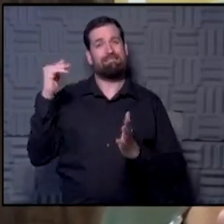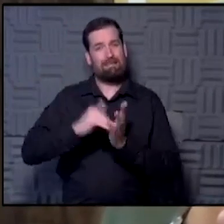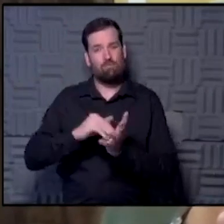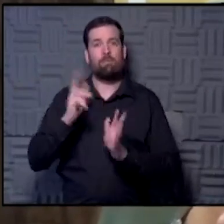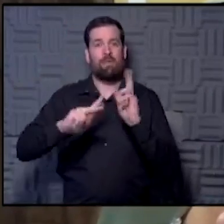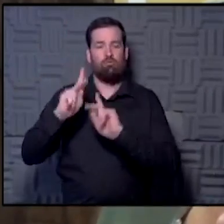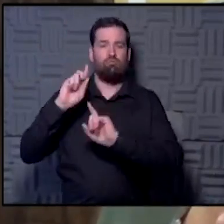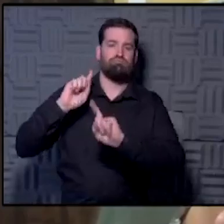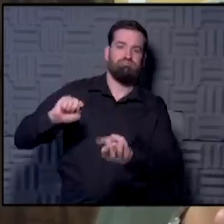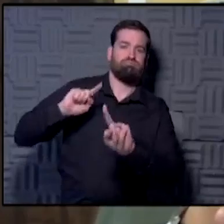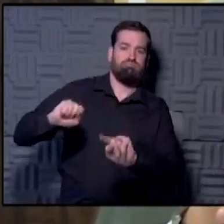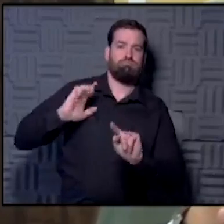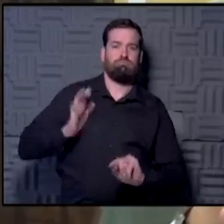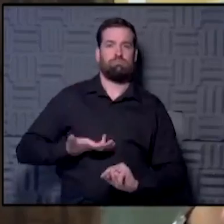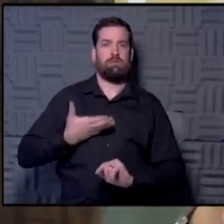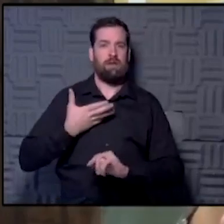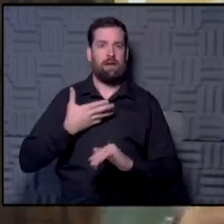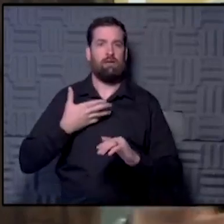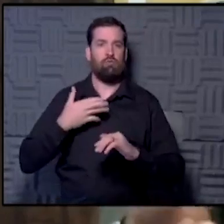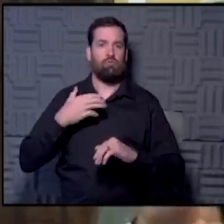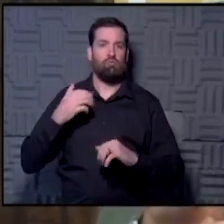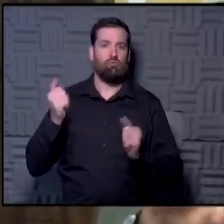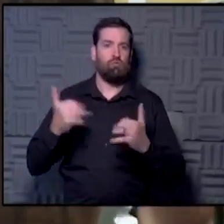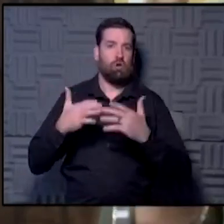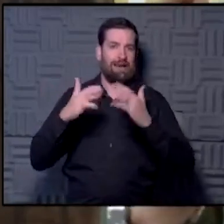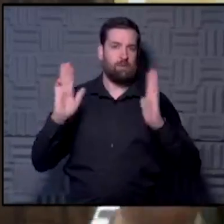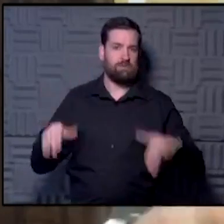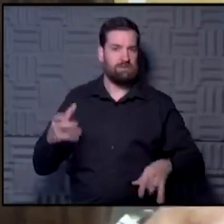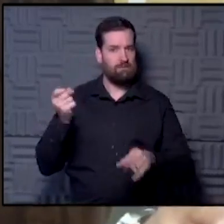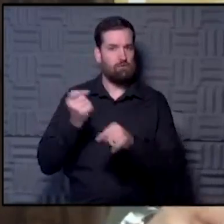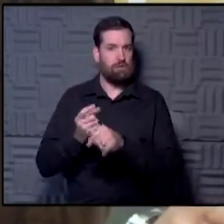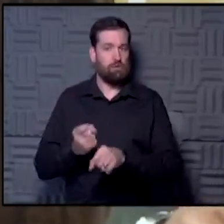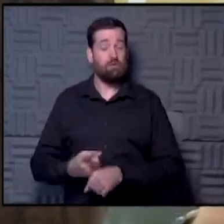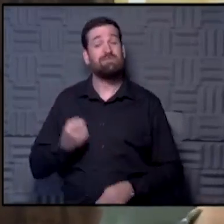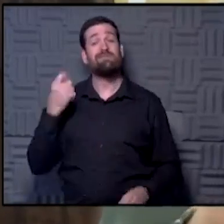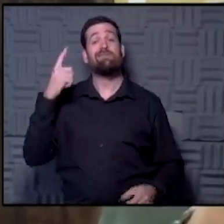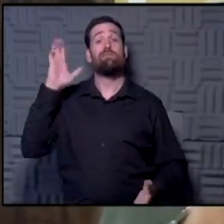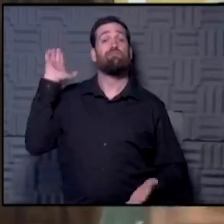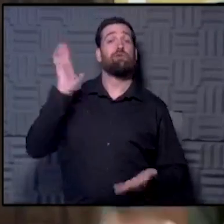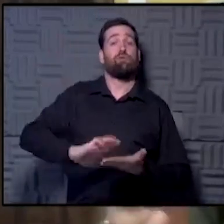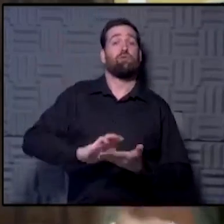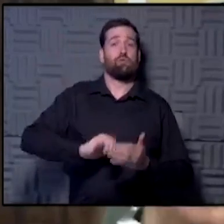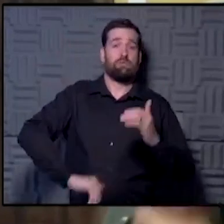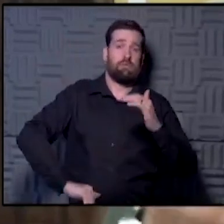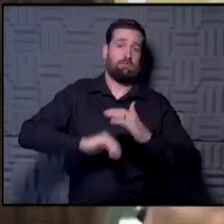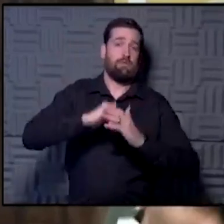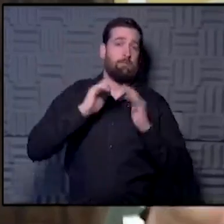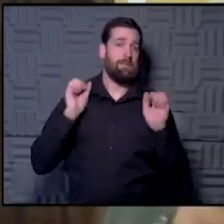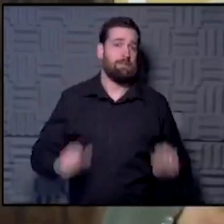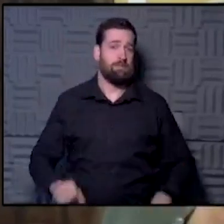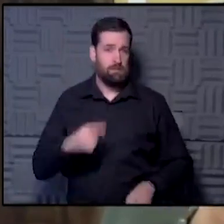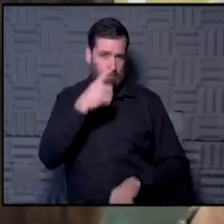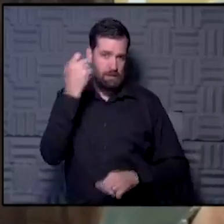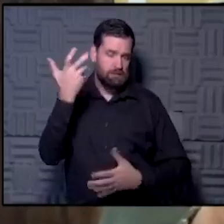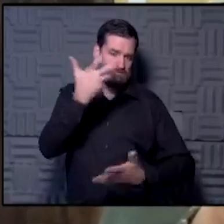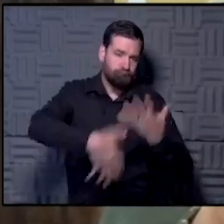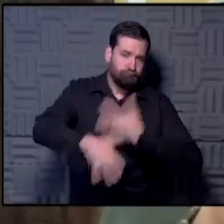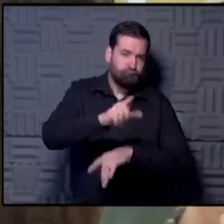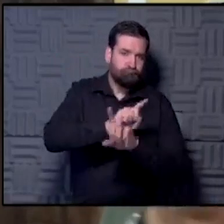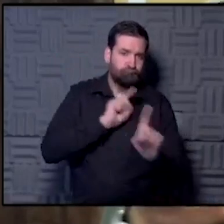each year. So we're excited to welcome a lot of them, even though we're going to be reduced capacity because of that physical and social